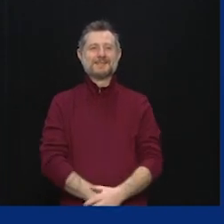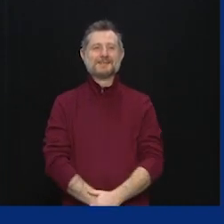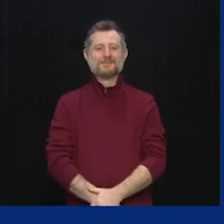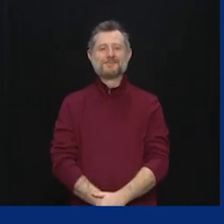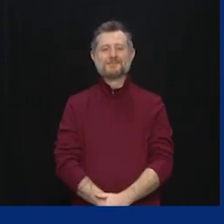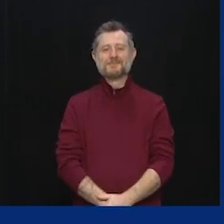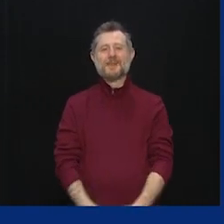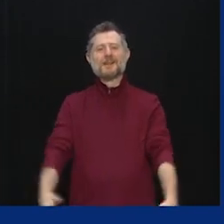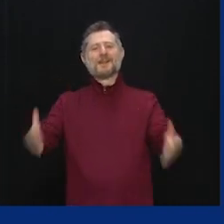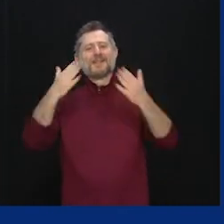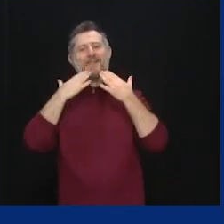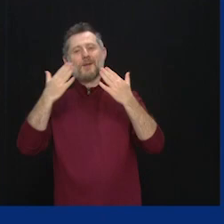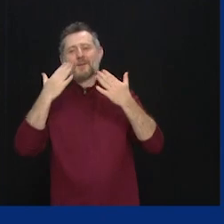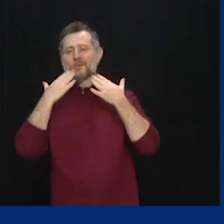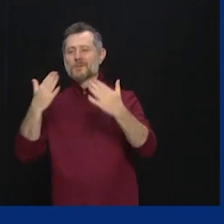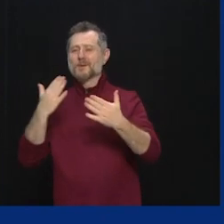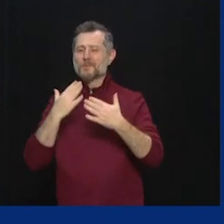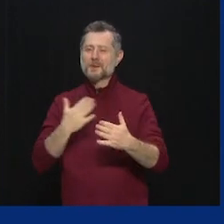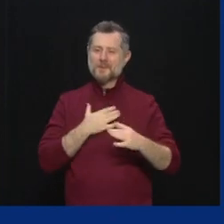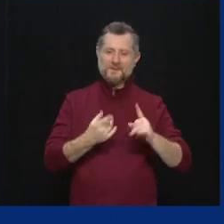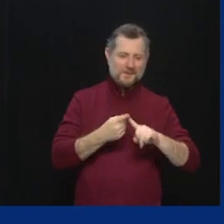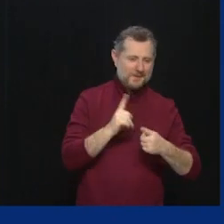Thank you. Thank you, my friends.